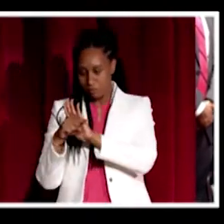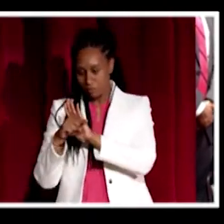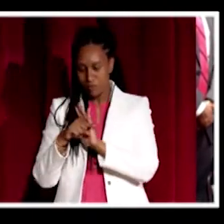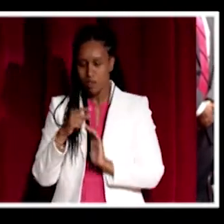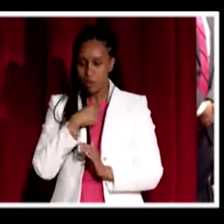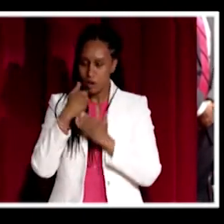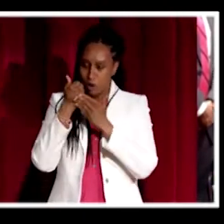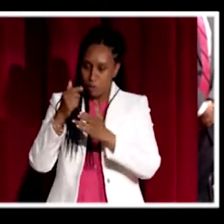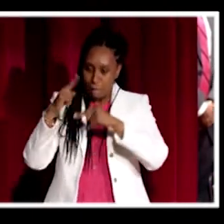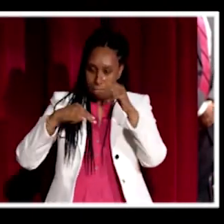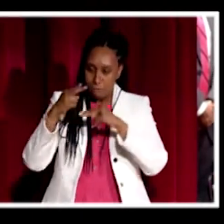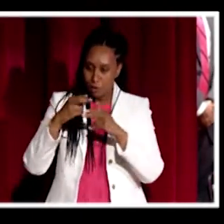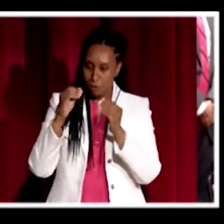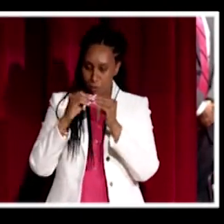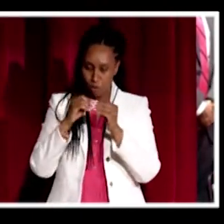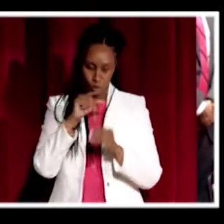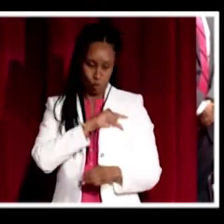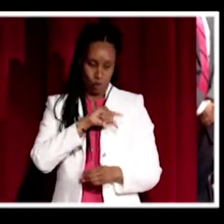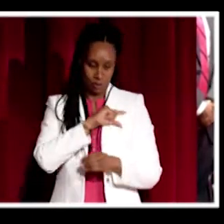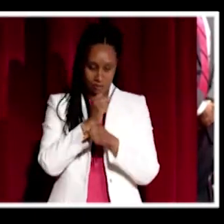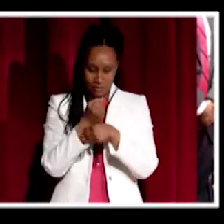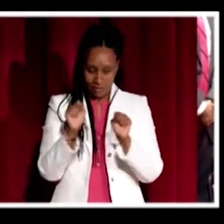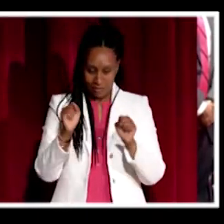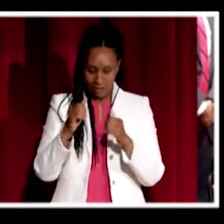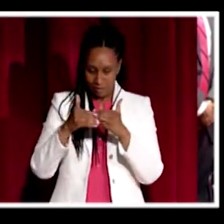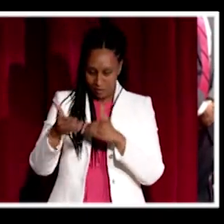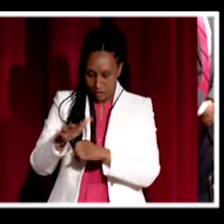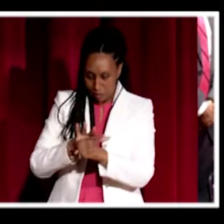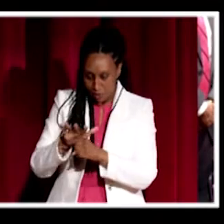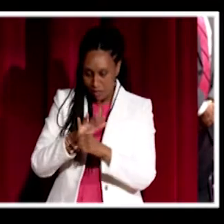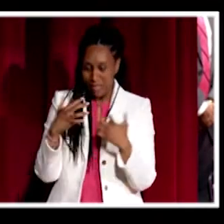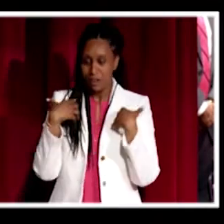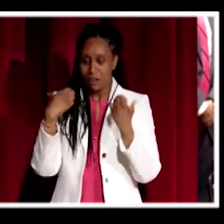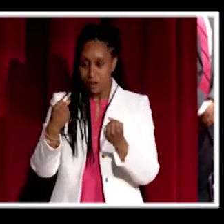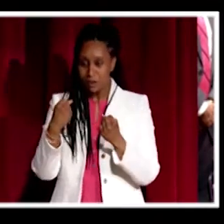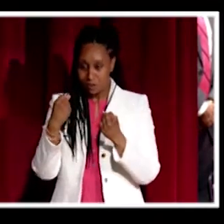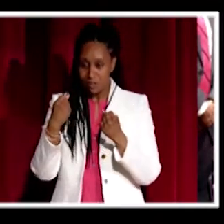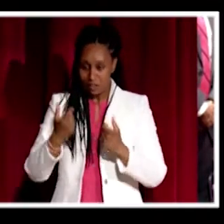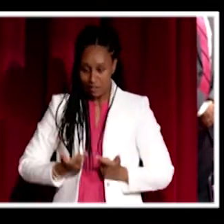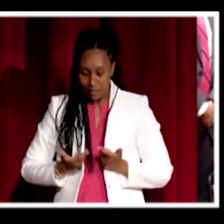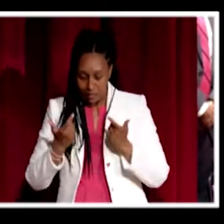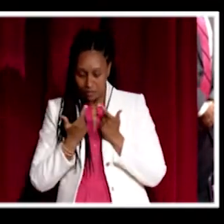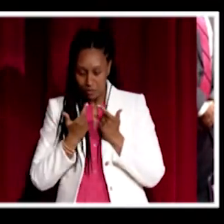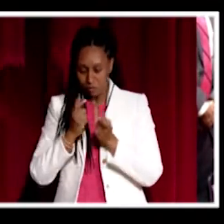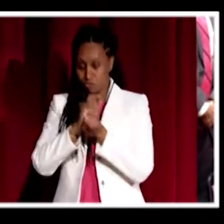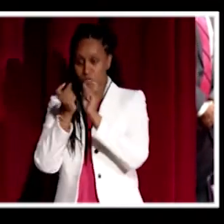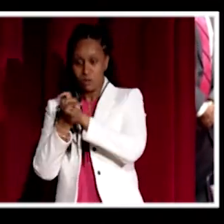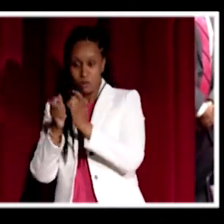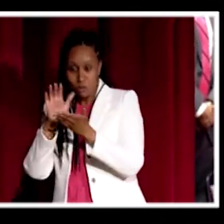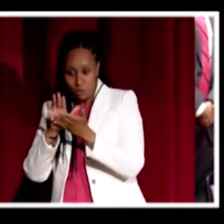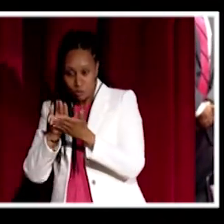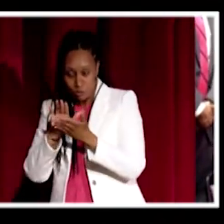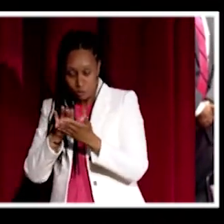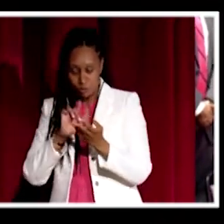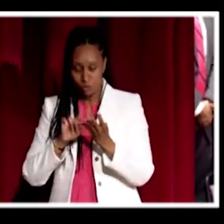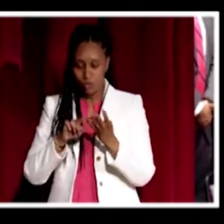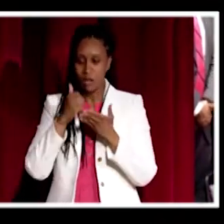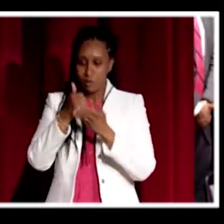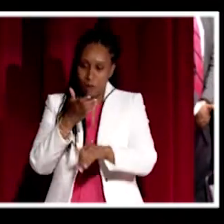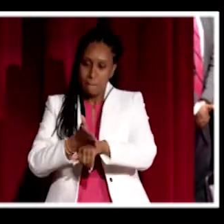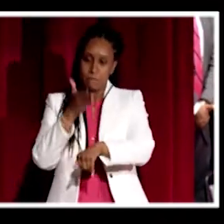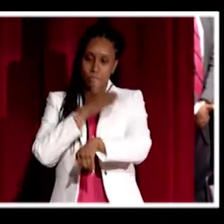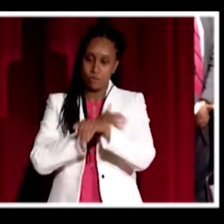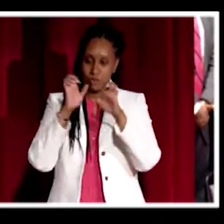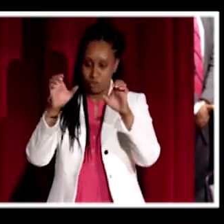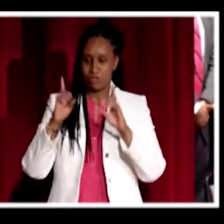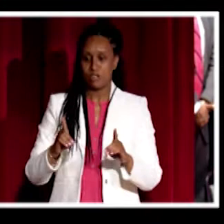rebuilding quality and safe neighborhoods, healthy living, transforming our schools, and improving